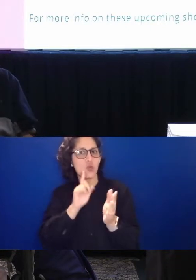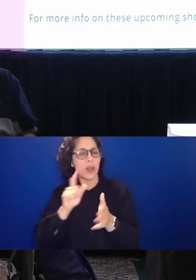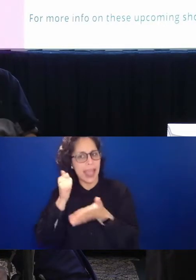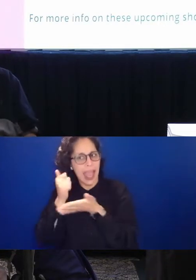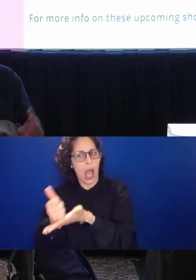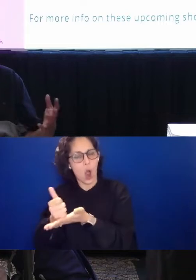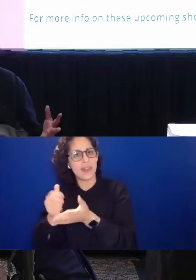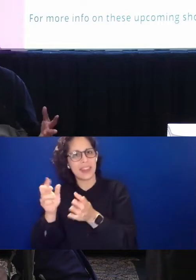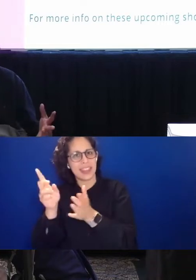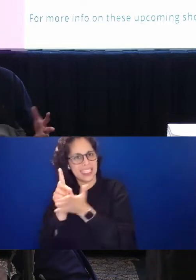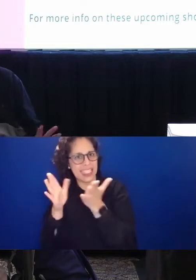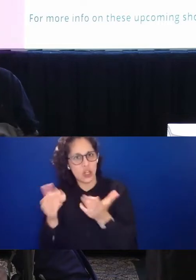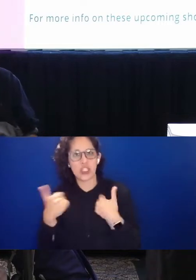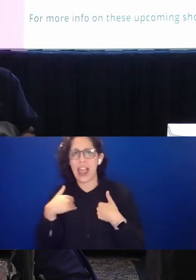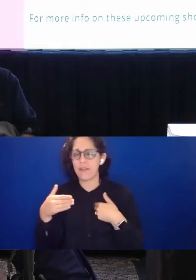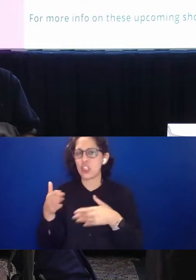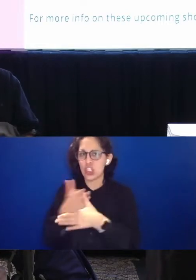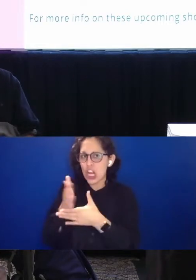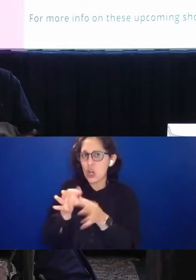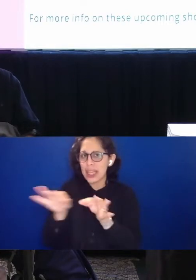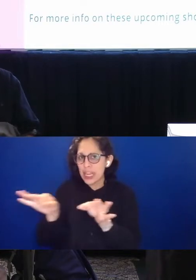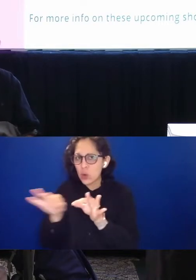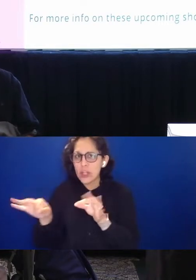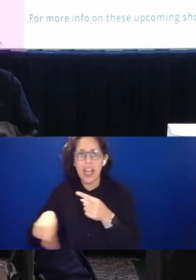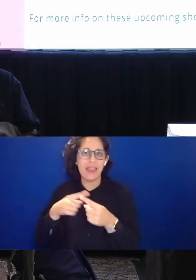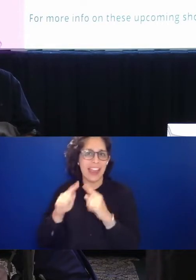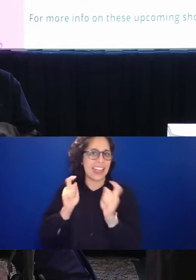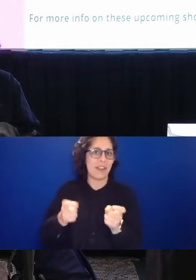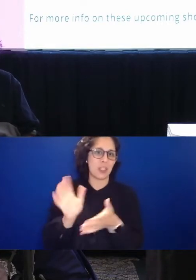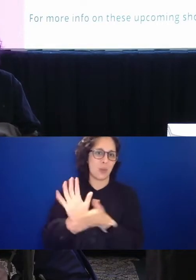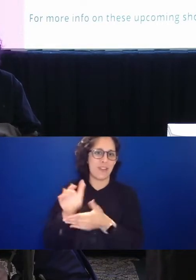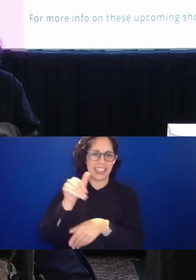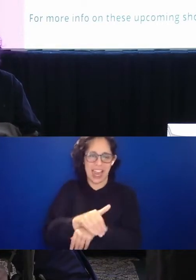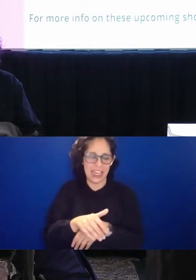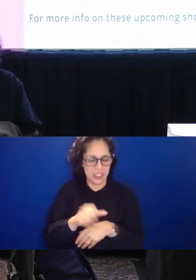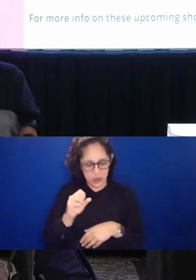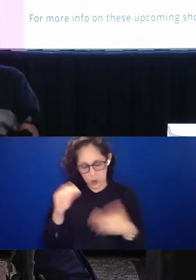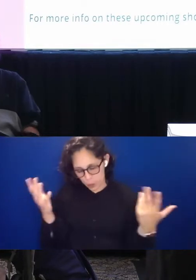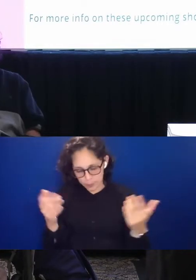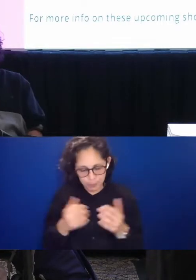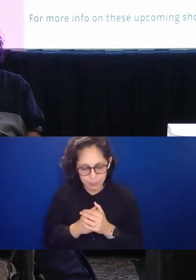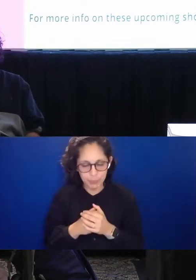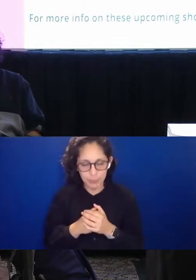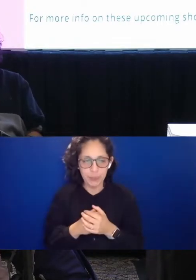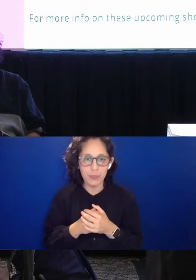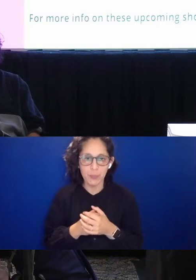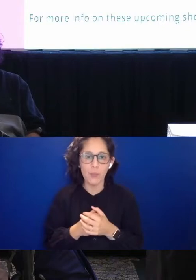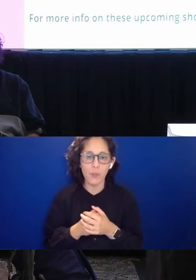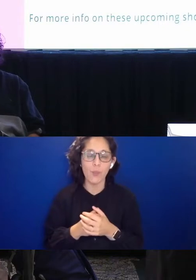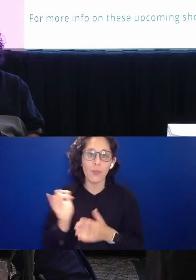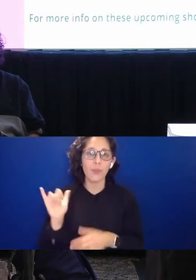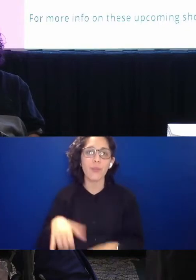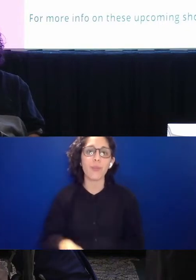language and gave us a movie night excuse. And so those are some of the things I'm thinking about.